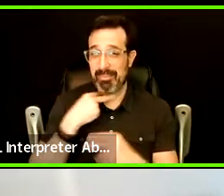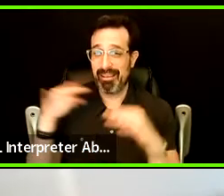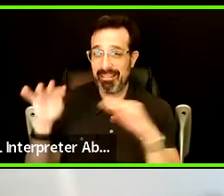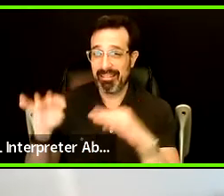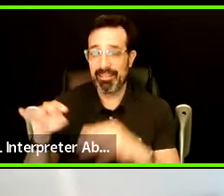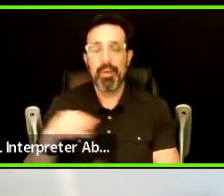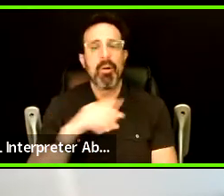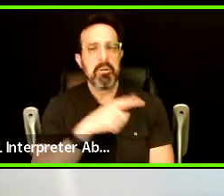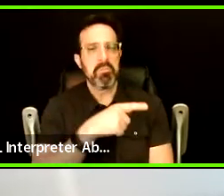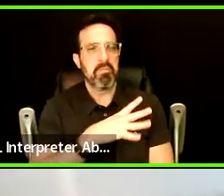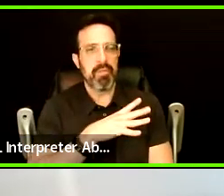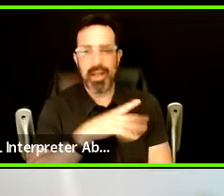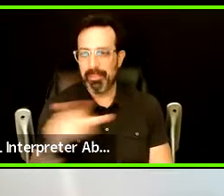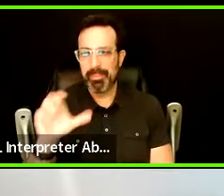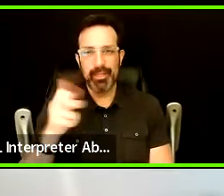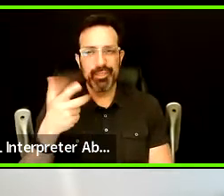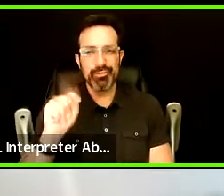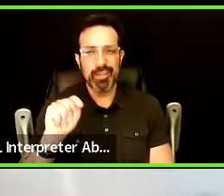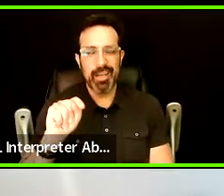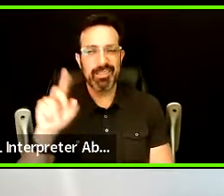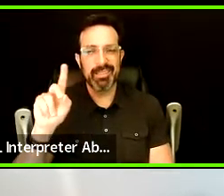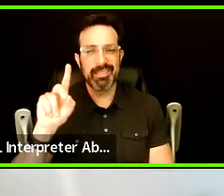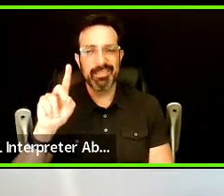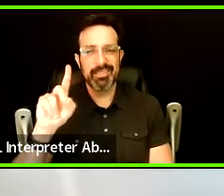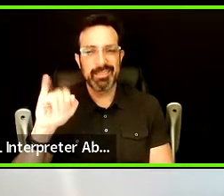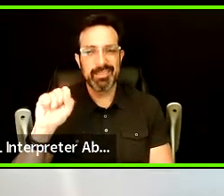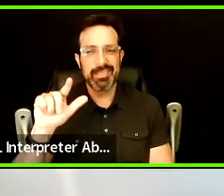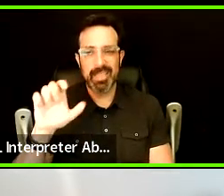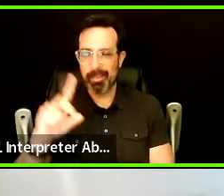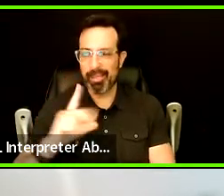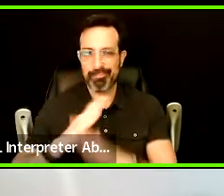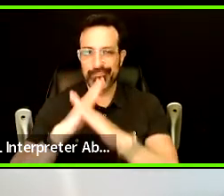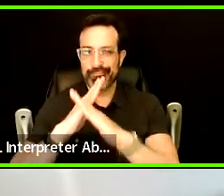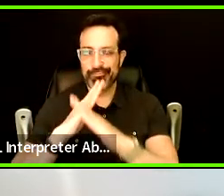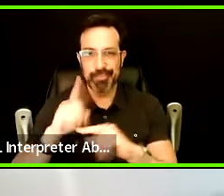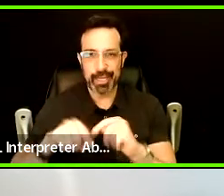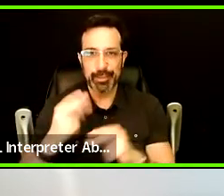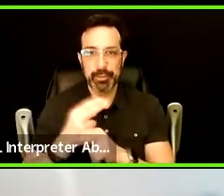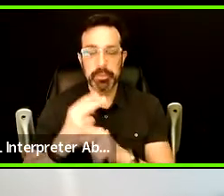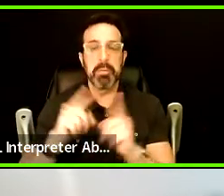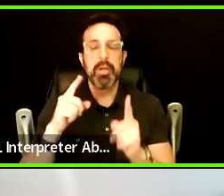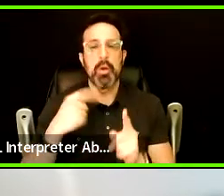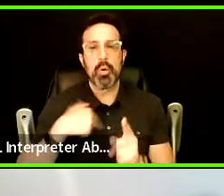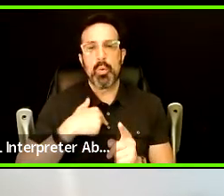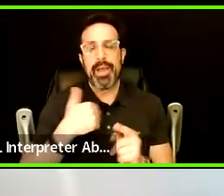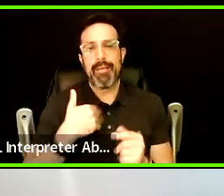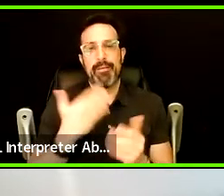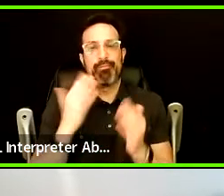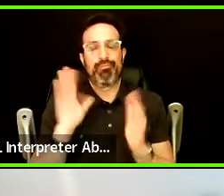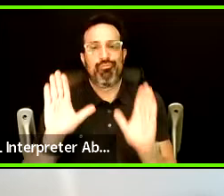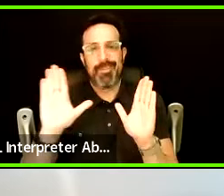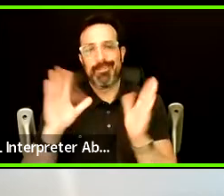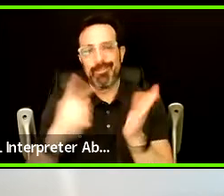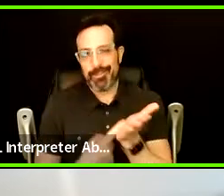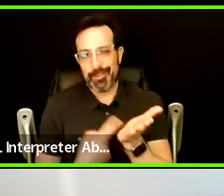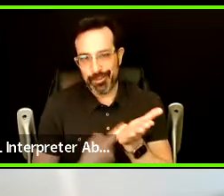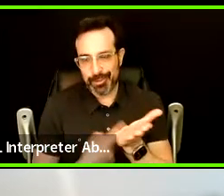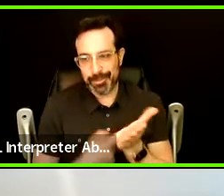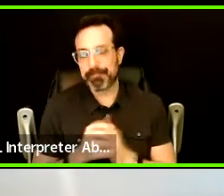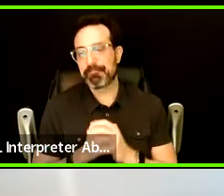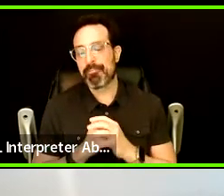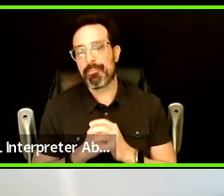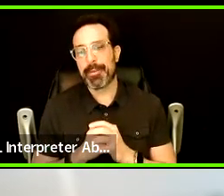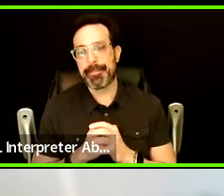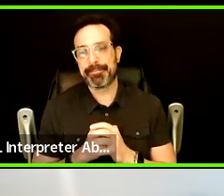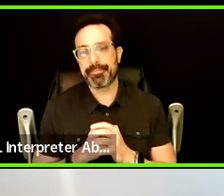couldn't respond because the chat's disabled for me, but yes, I can share. So yeah, we also had a really great discussion. I thought